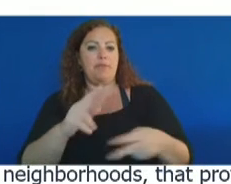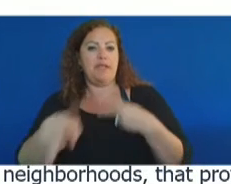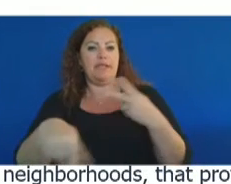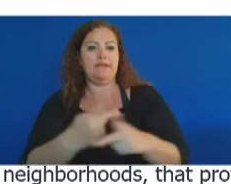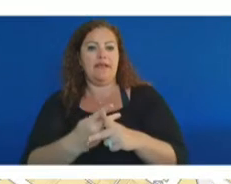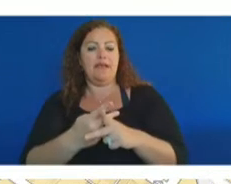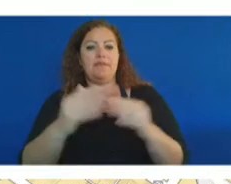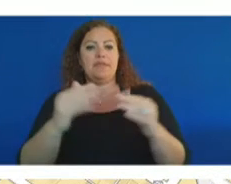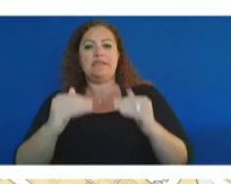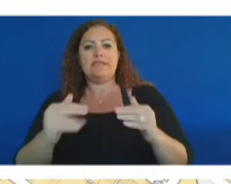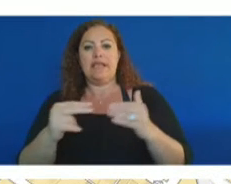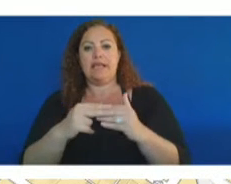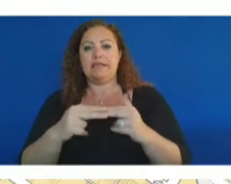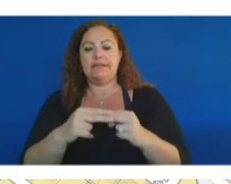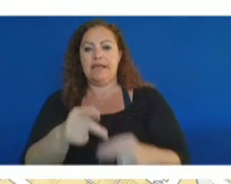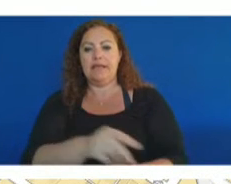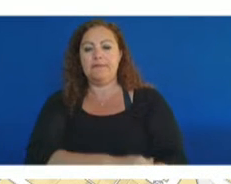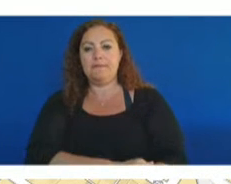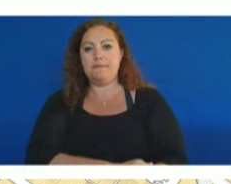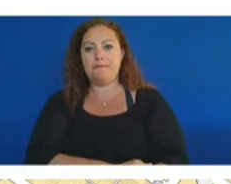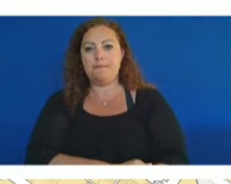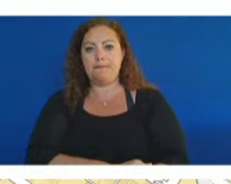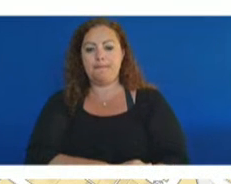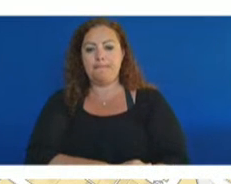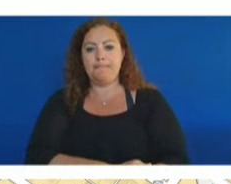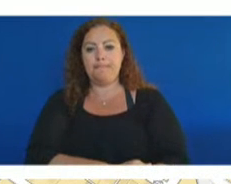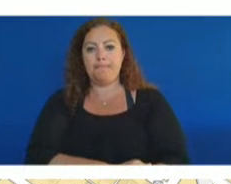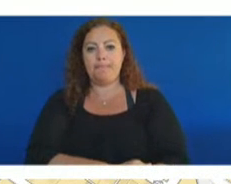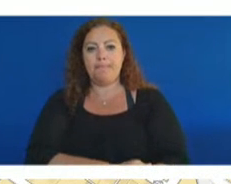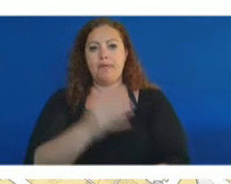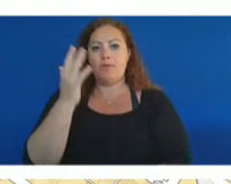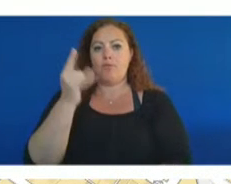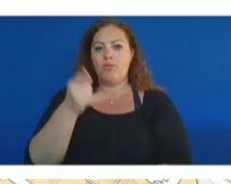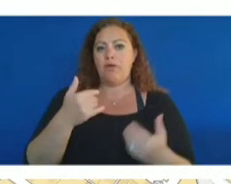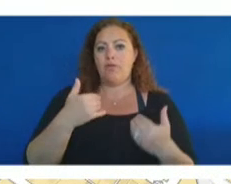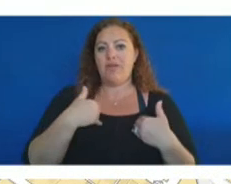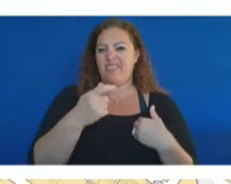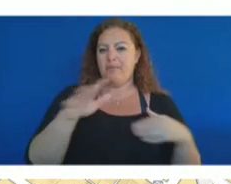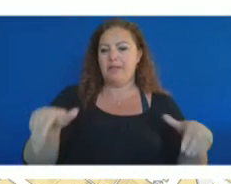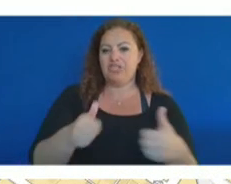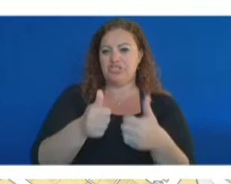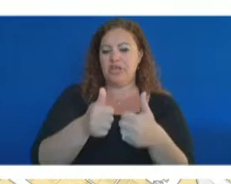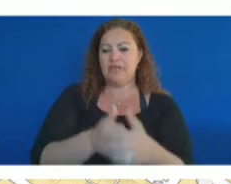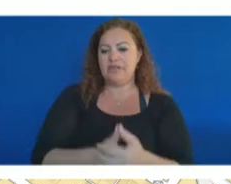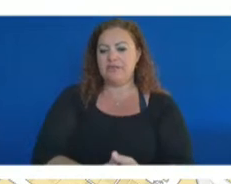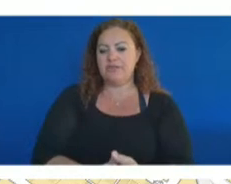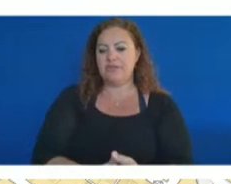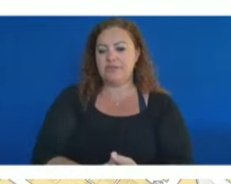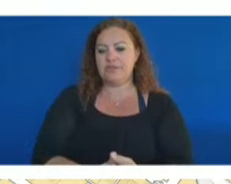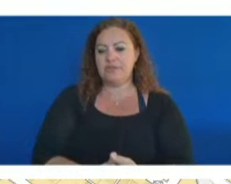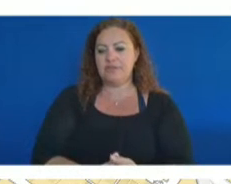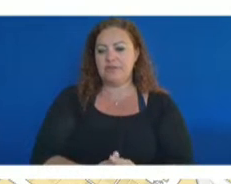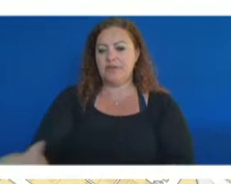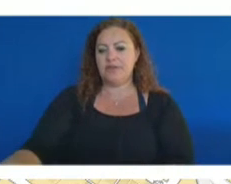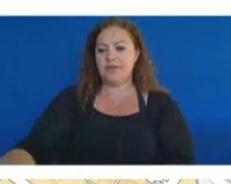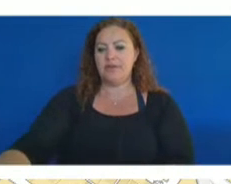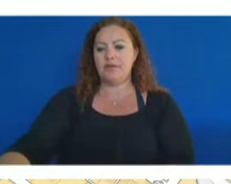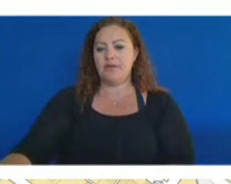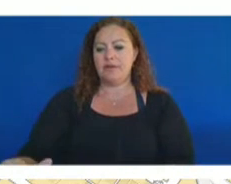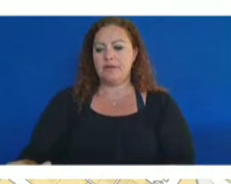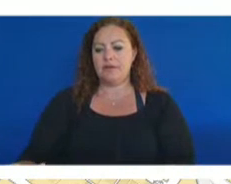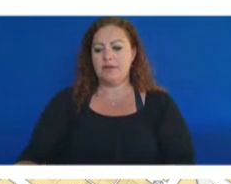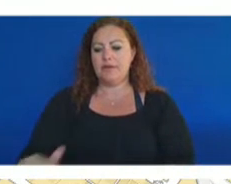next slide explain why we have a little bit of a challenge um we have